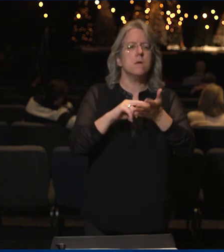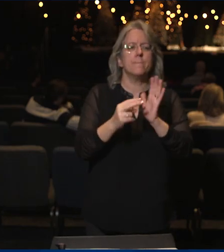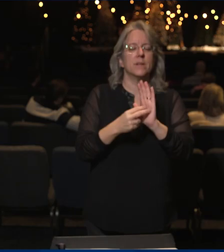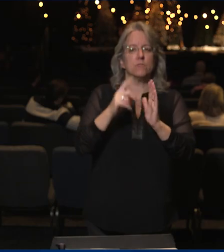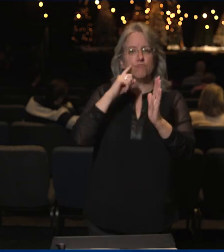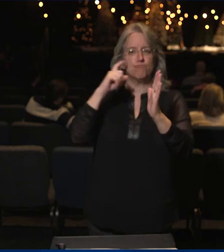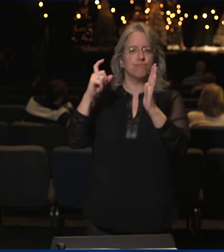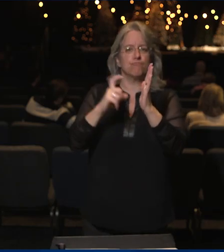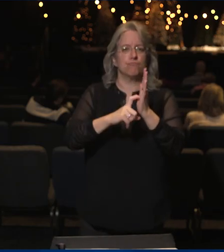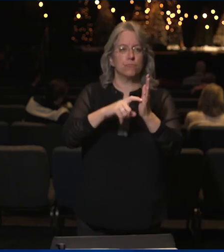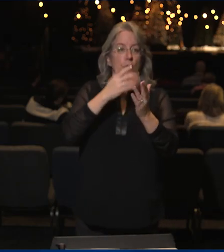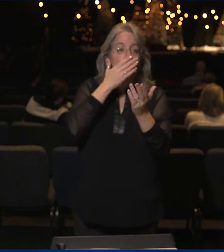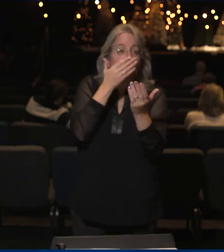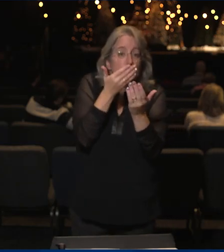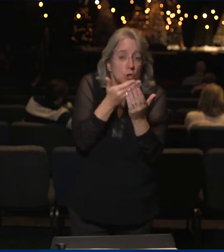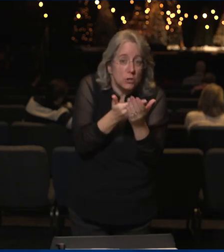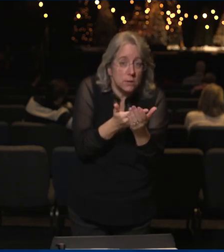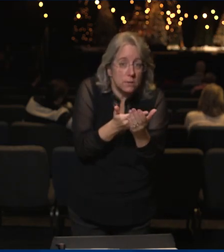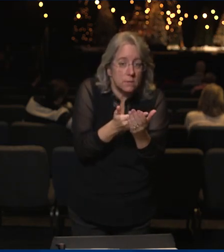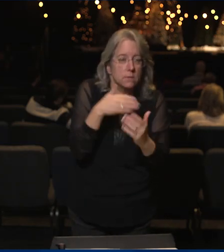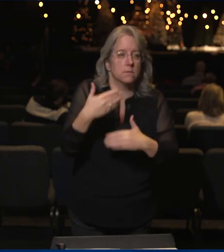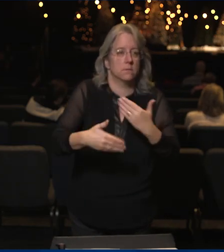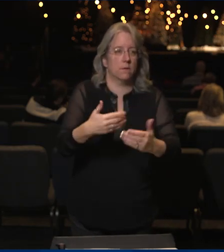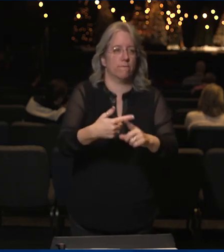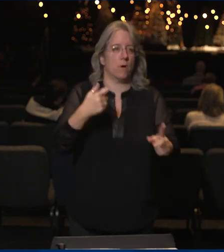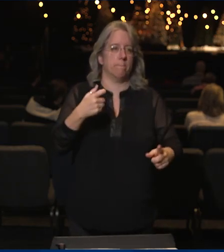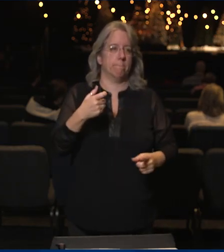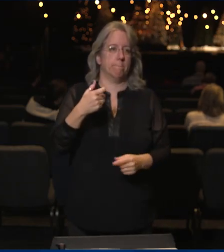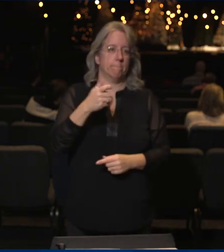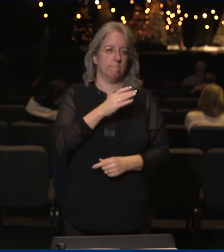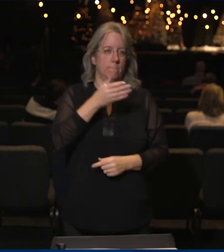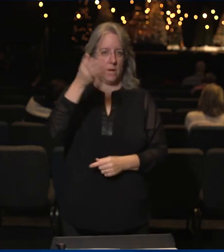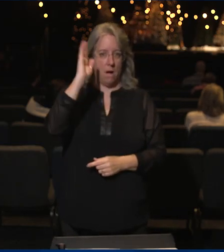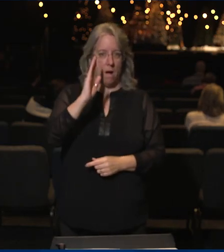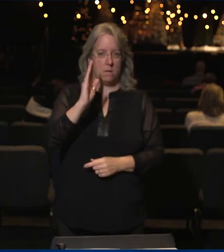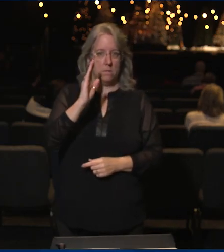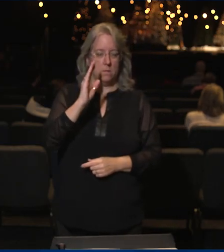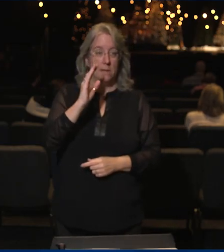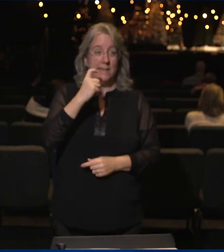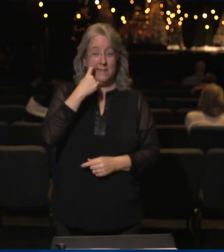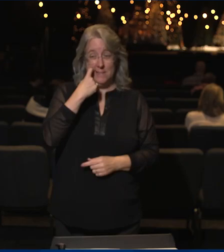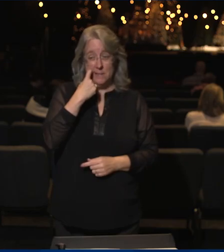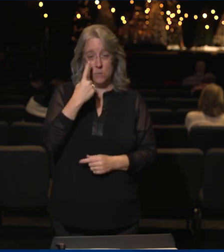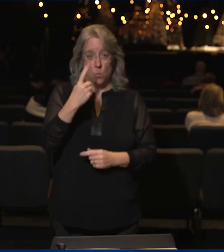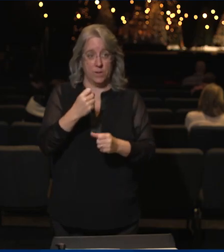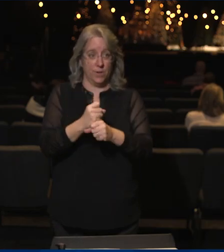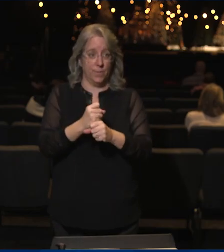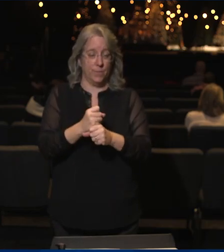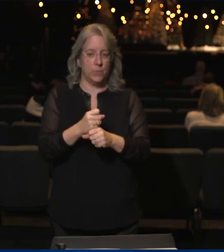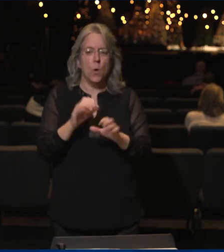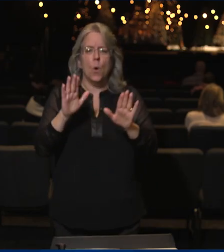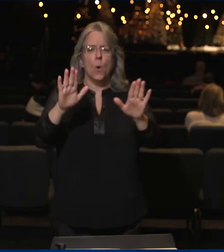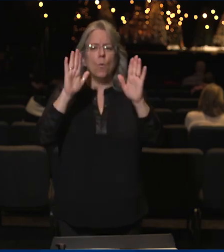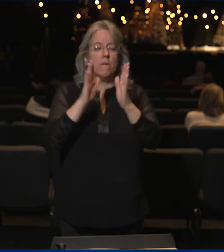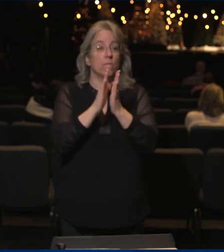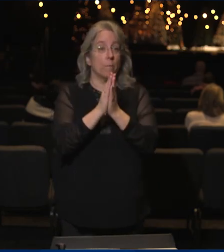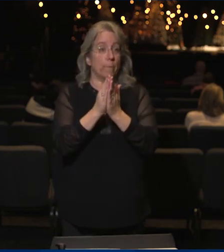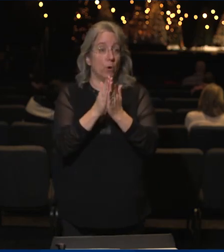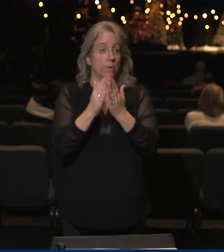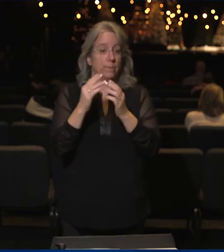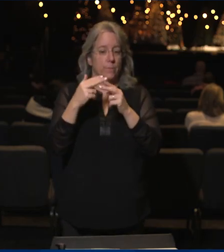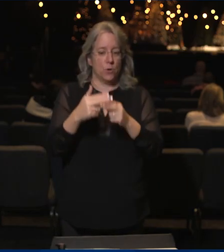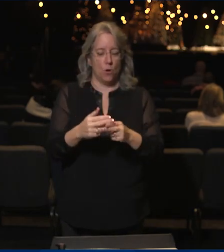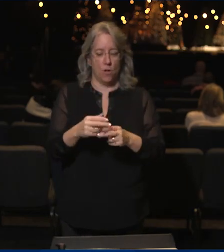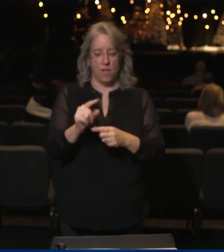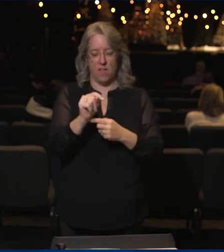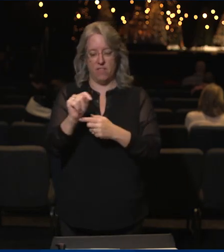the goodness of God in your life over the past year. There's a wonderful book called The Other